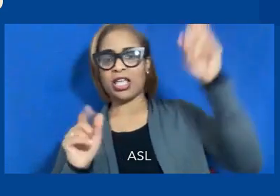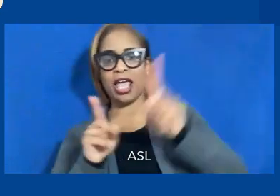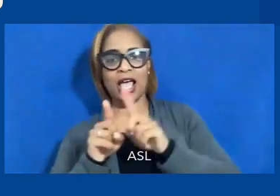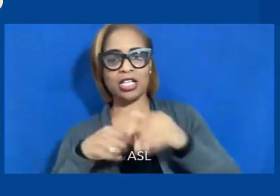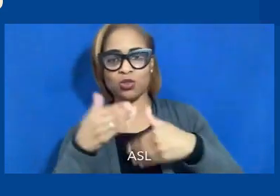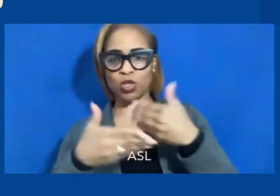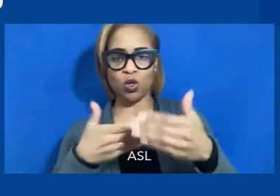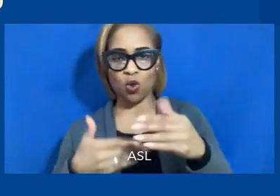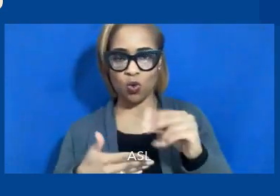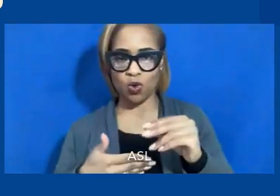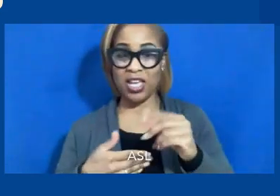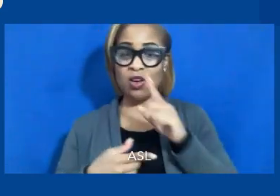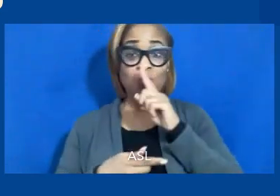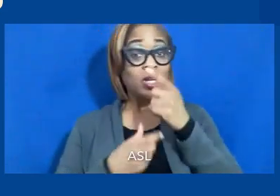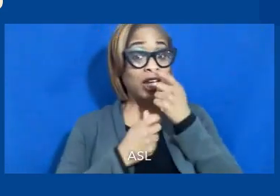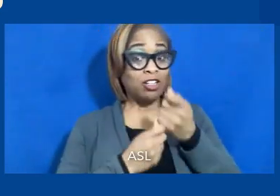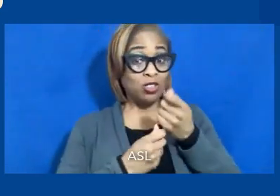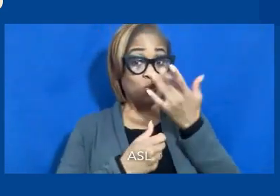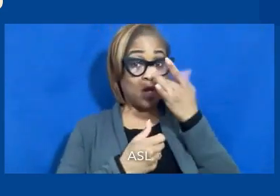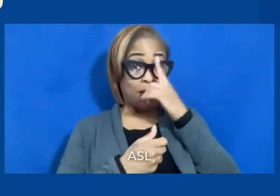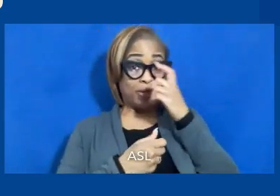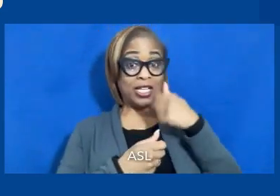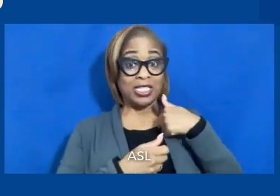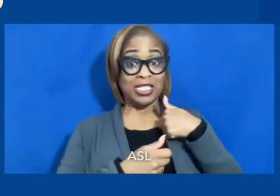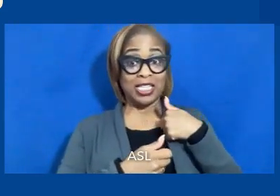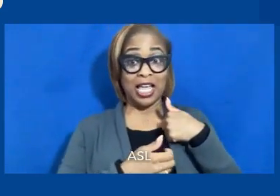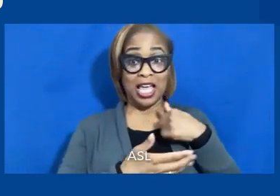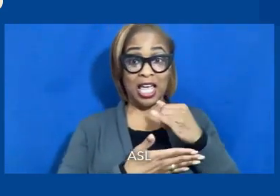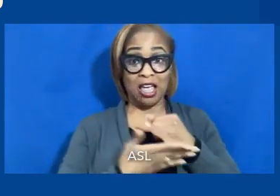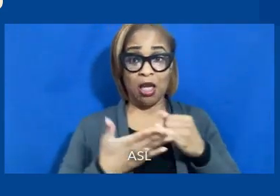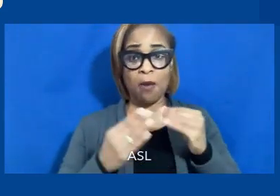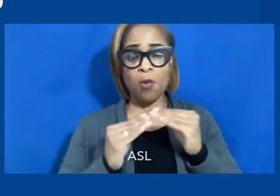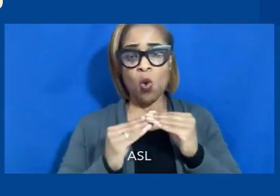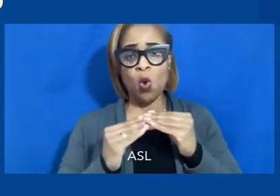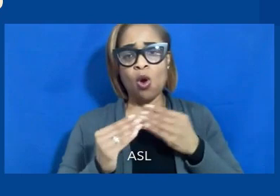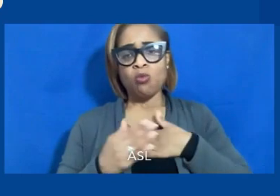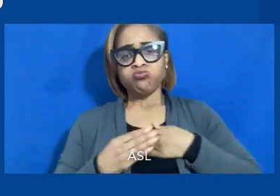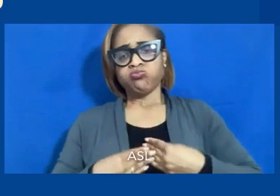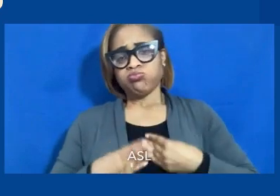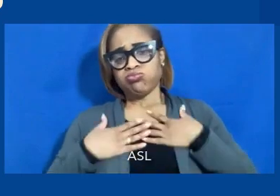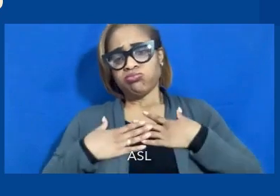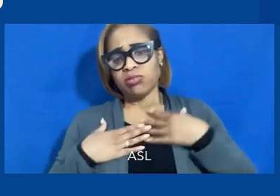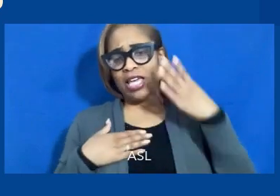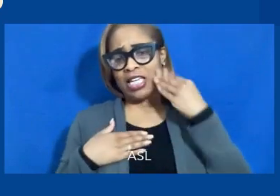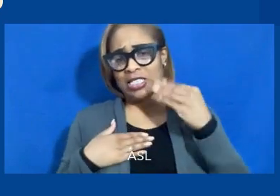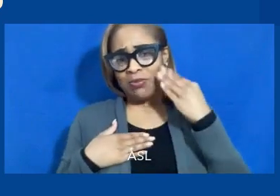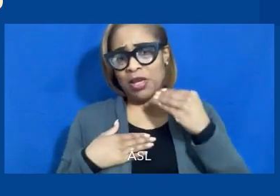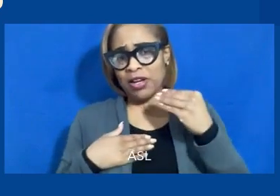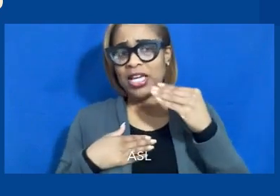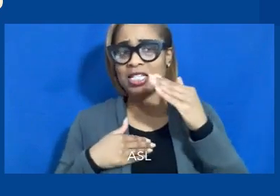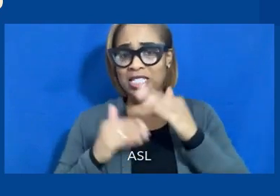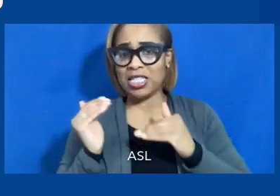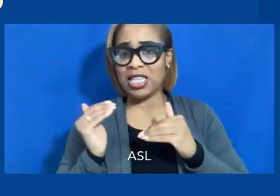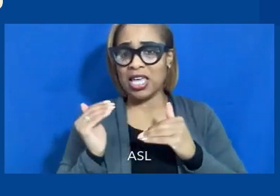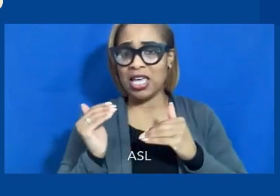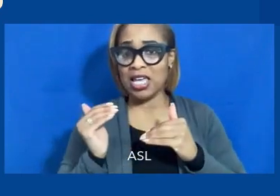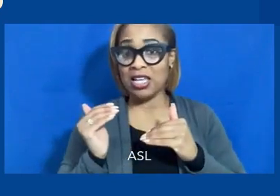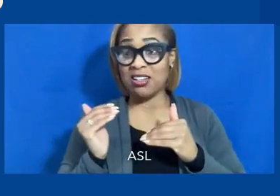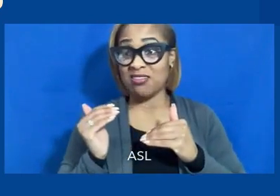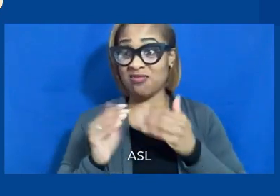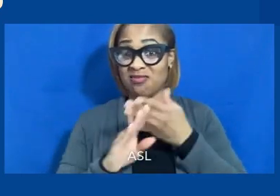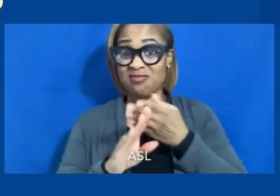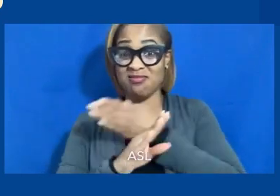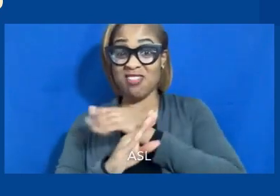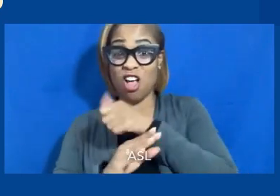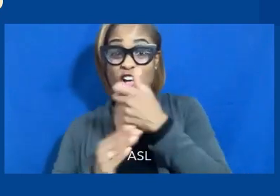one because I had artistically a richer experience than I've been allowed to have on projects that from